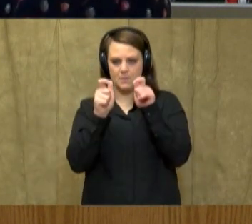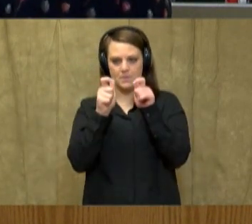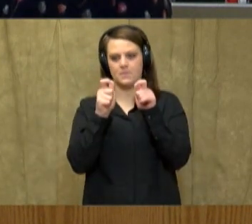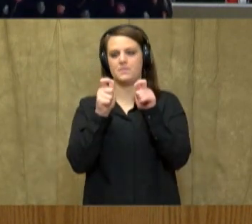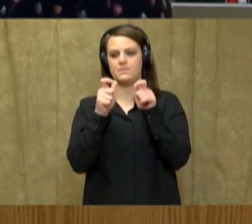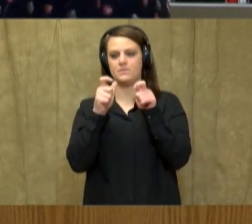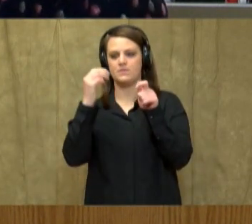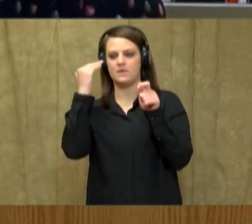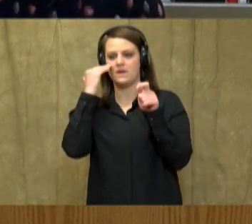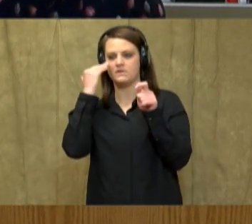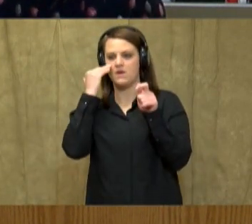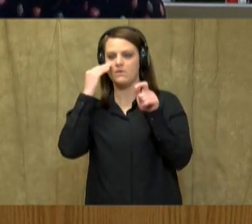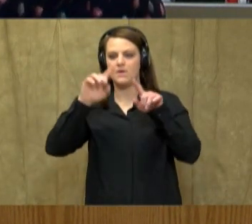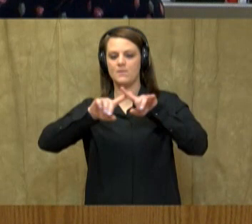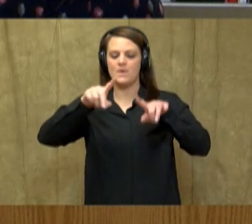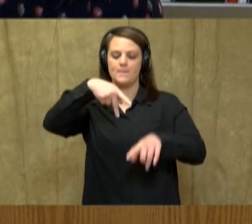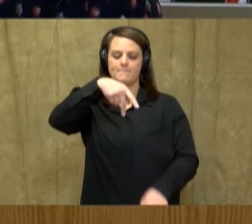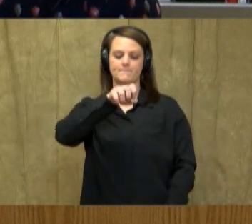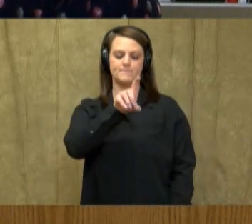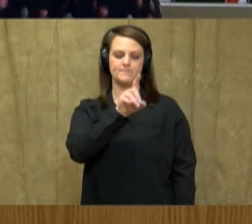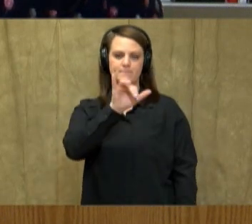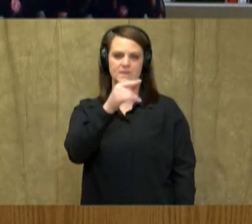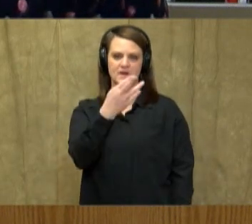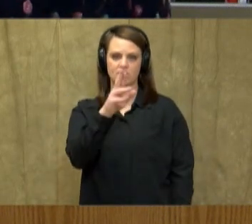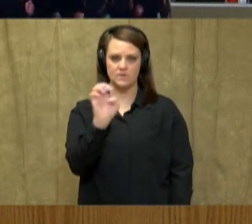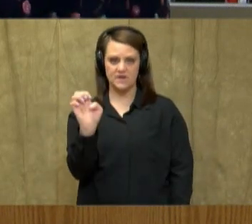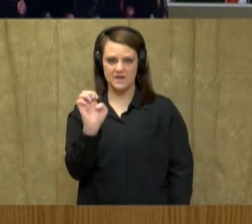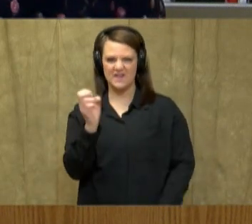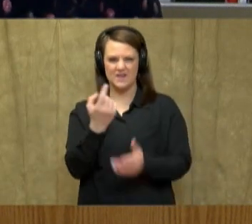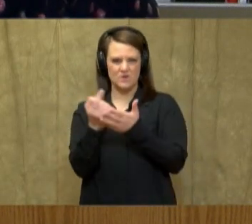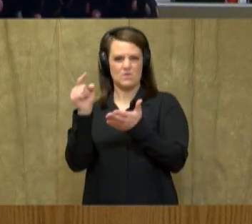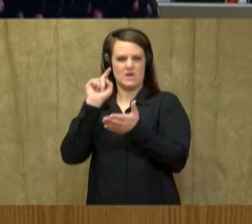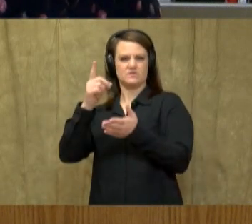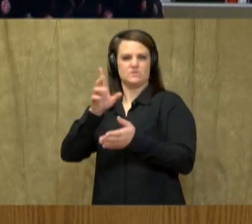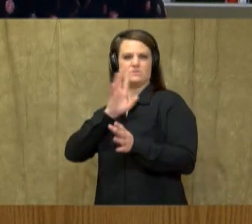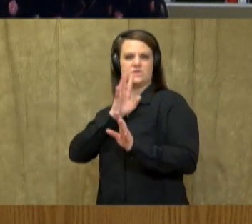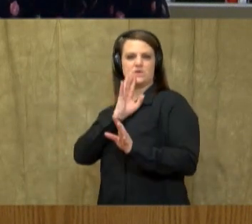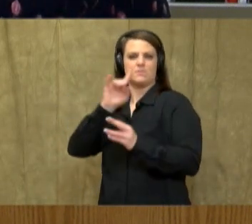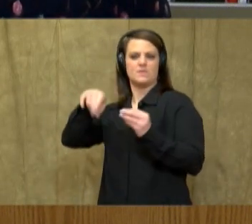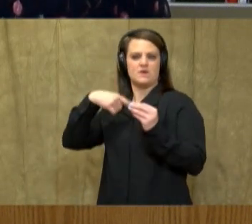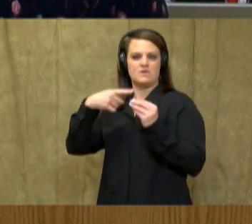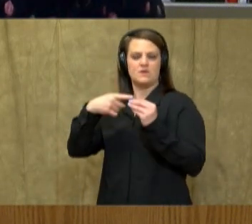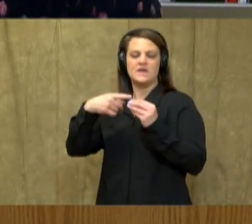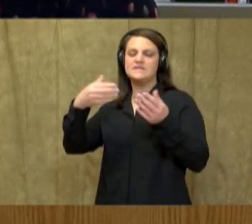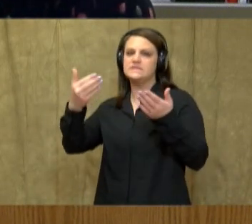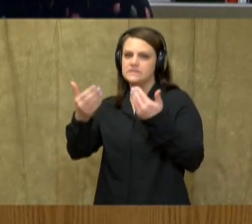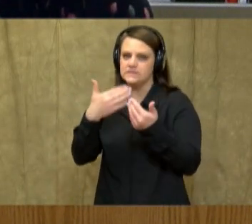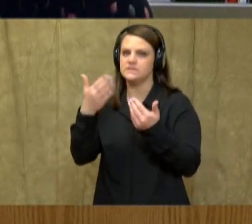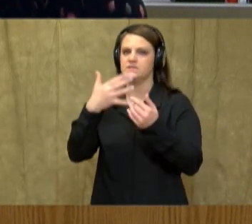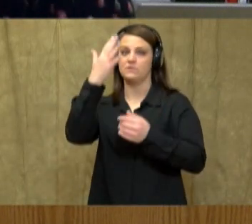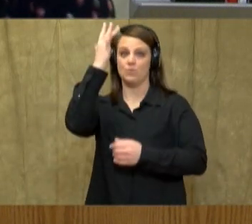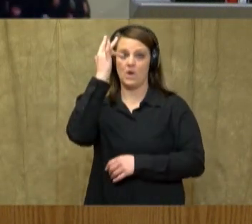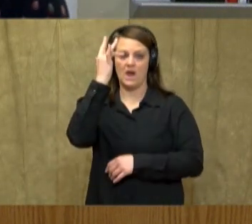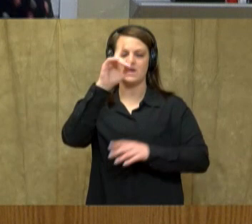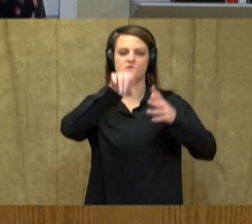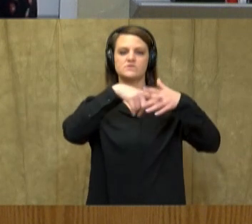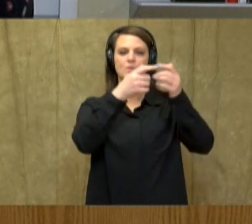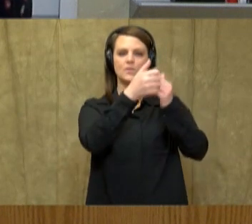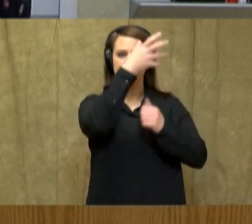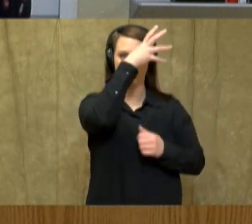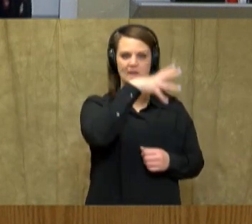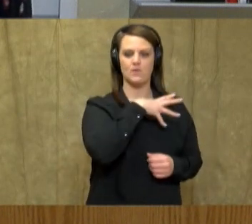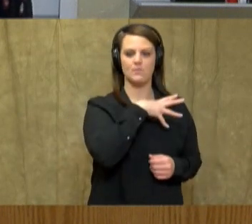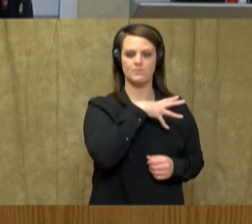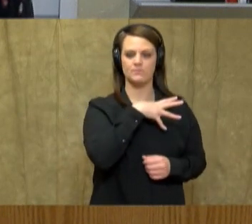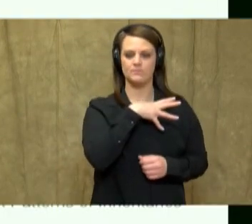but the pedigree charts, like we mentioned last week, are really easy on the sex-linked traits because remember, you start with your males. And so